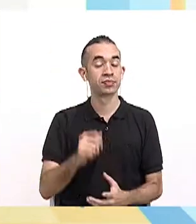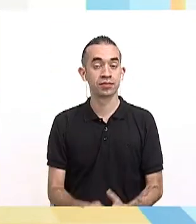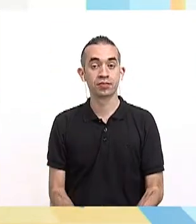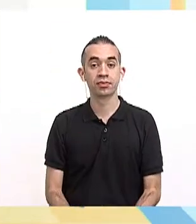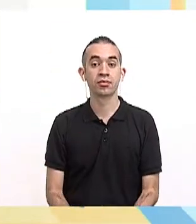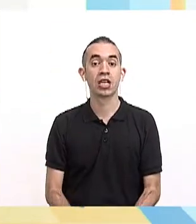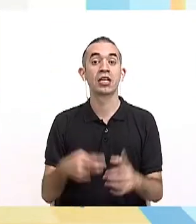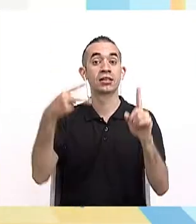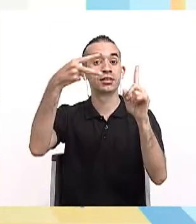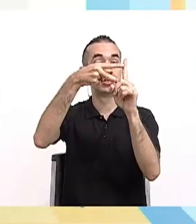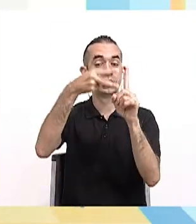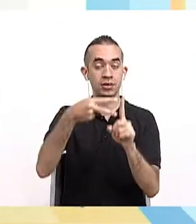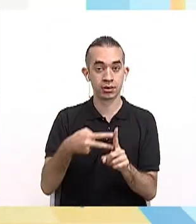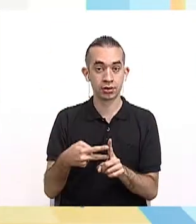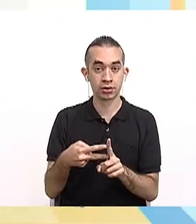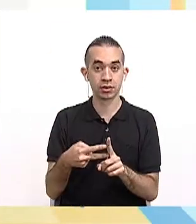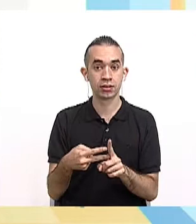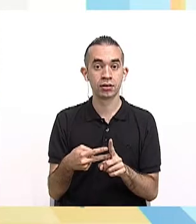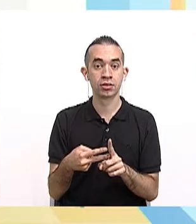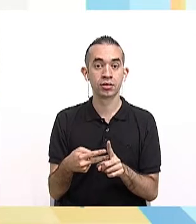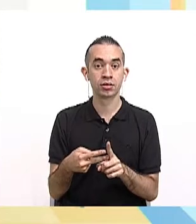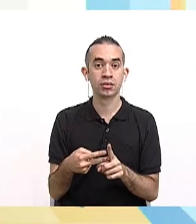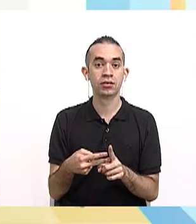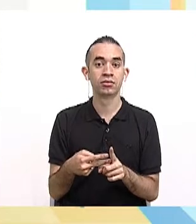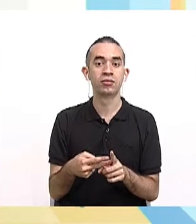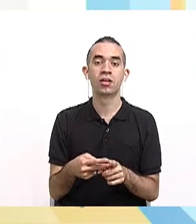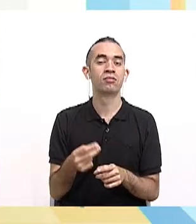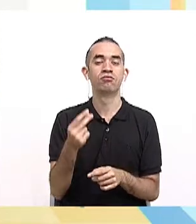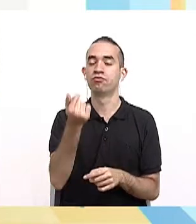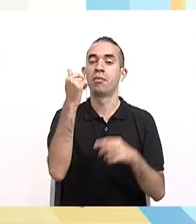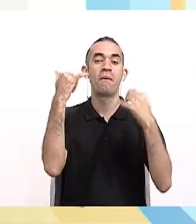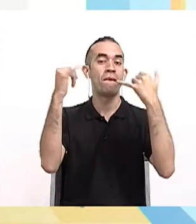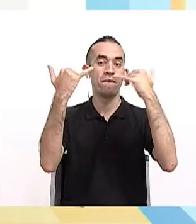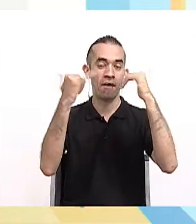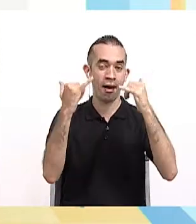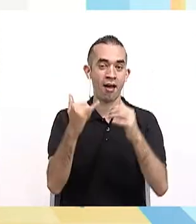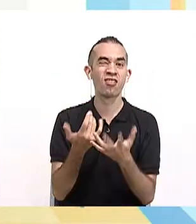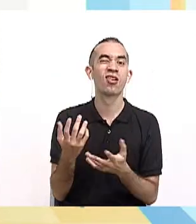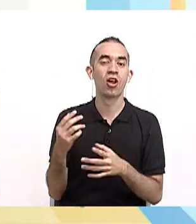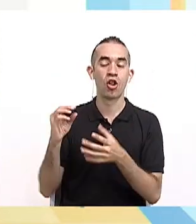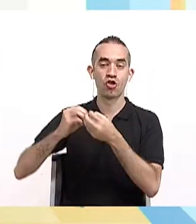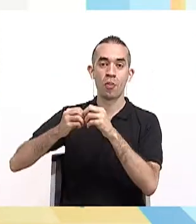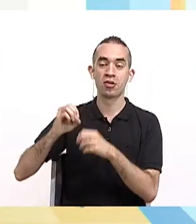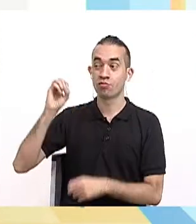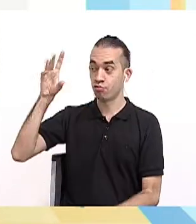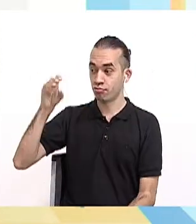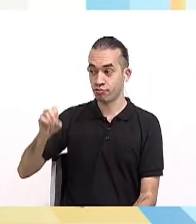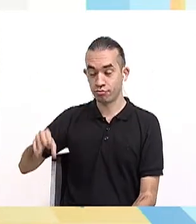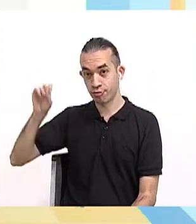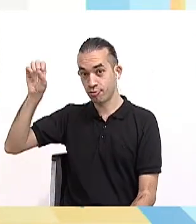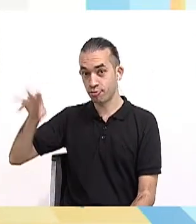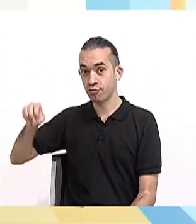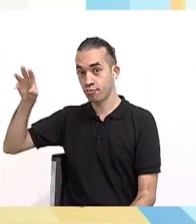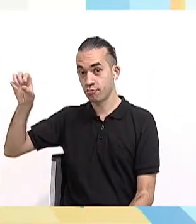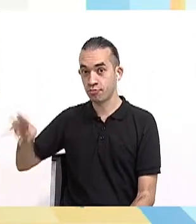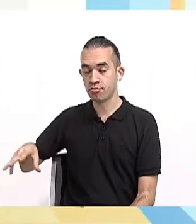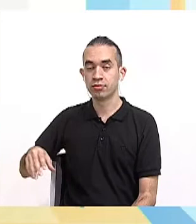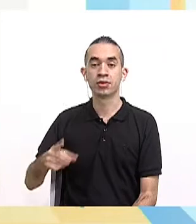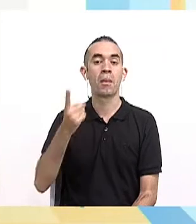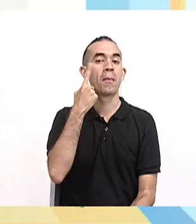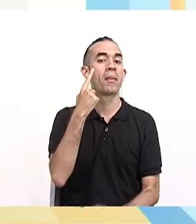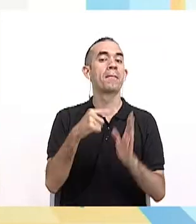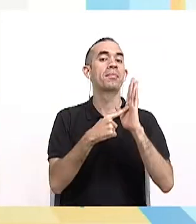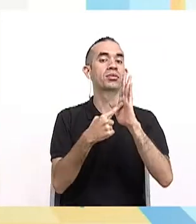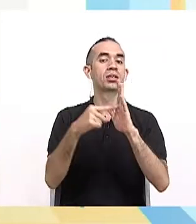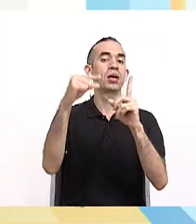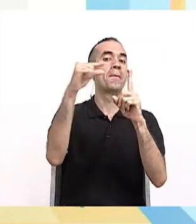the vocabulary, we're going to be playing a very quick game with our lucky numbers. So I'm going to show you one